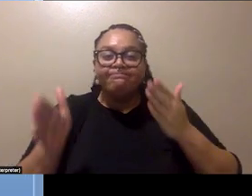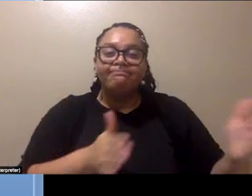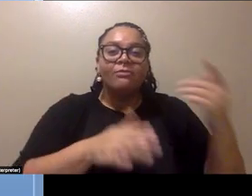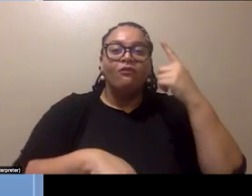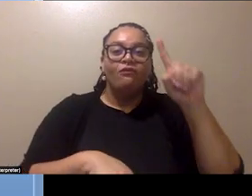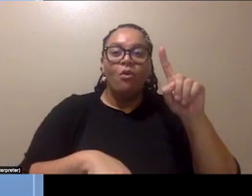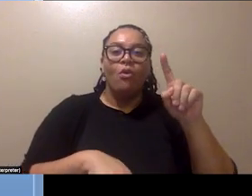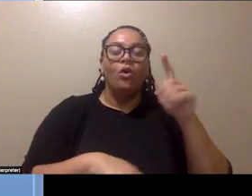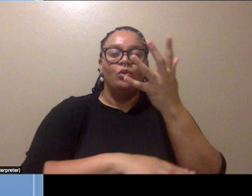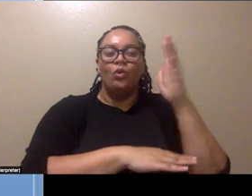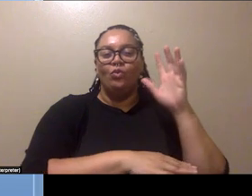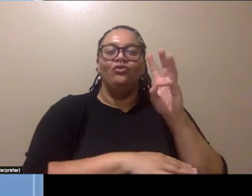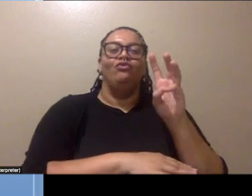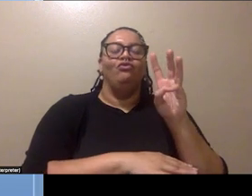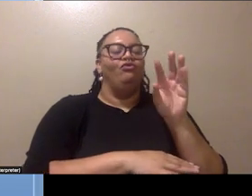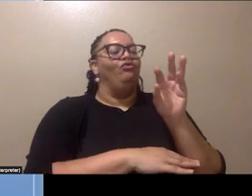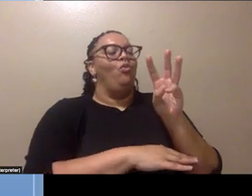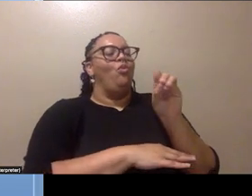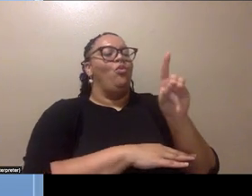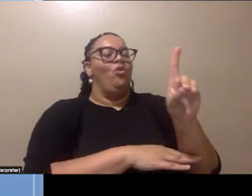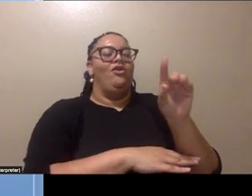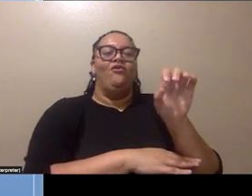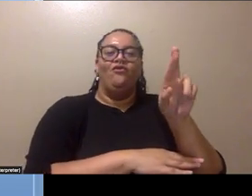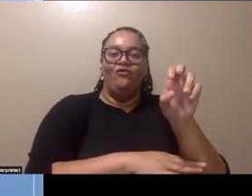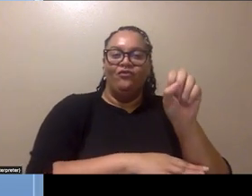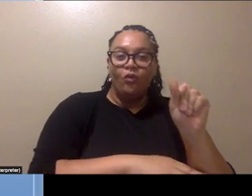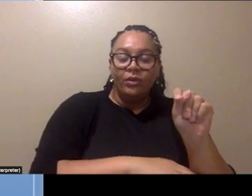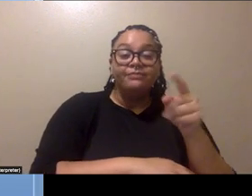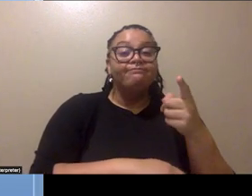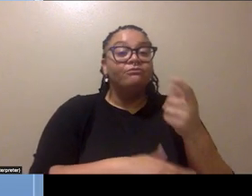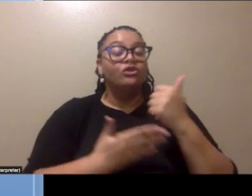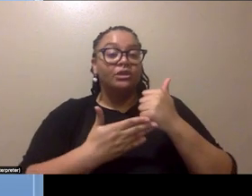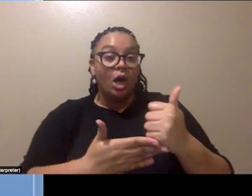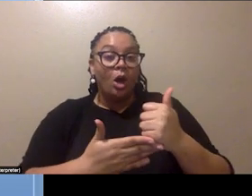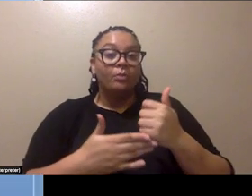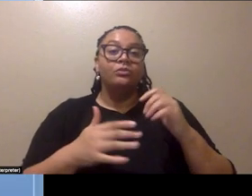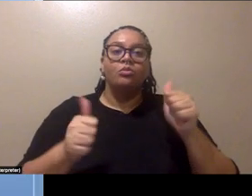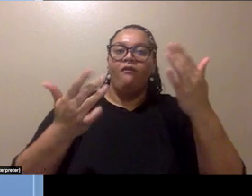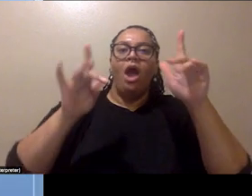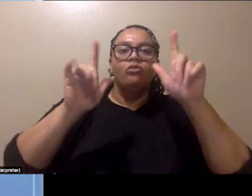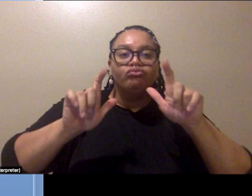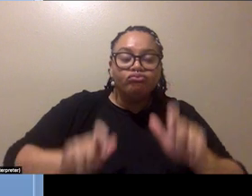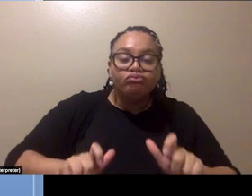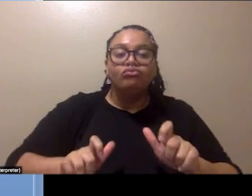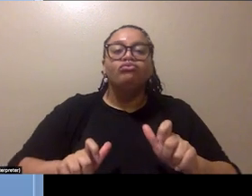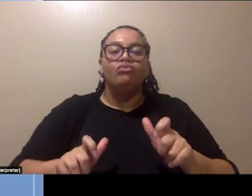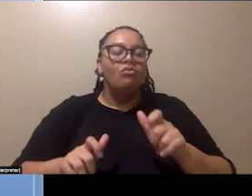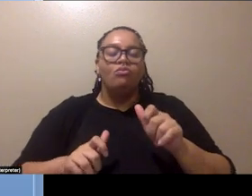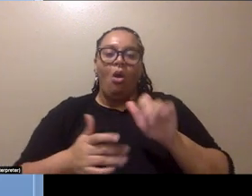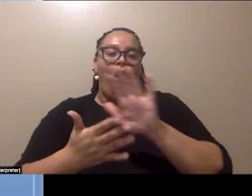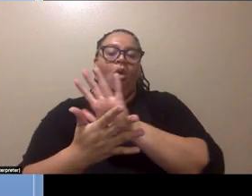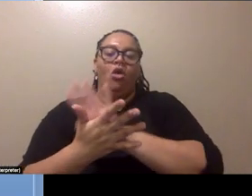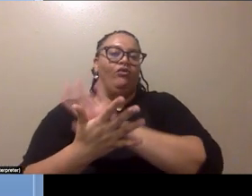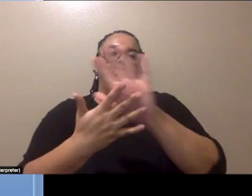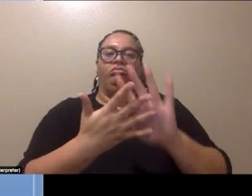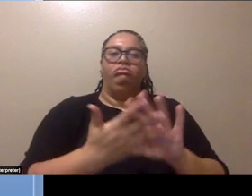for woodpecker nests in managed forests. Amy has conducted wildlife research and surveys for various organizations across the